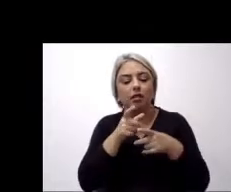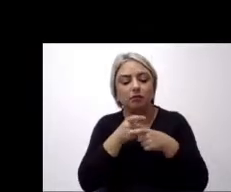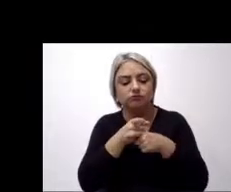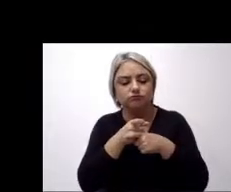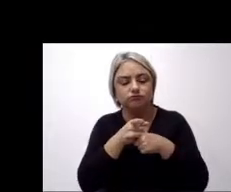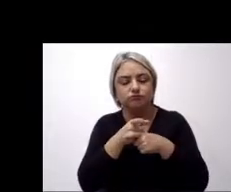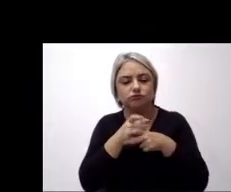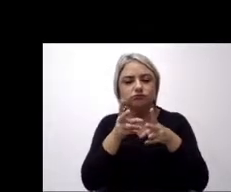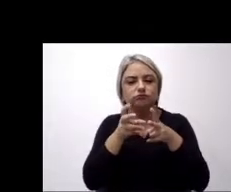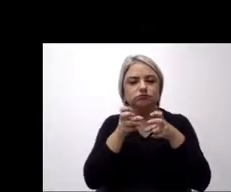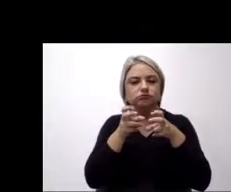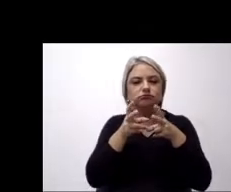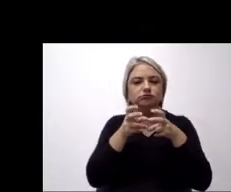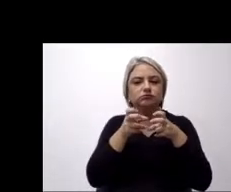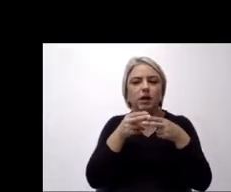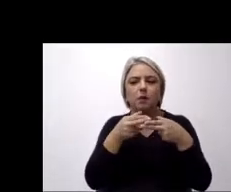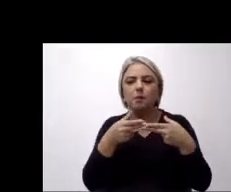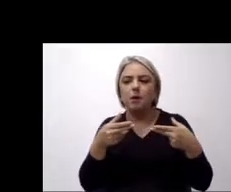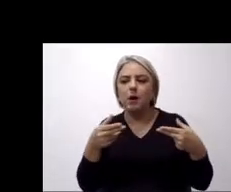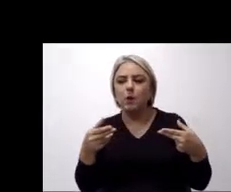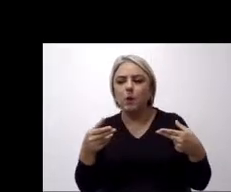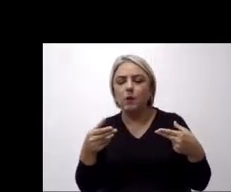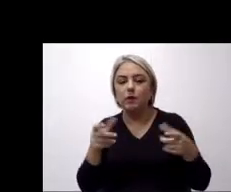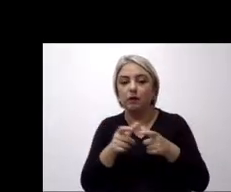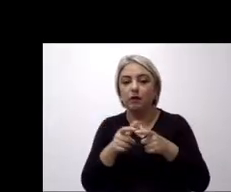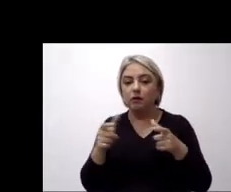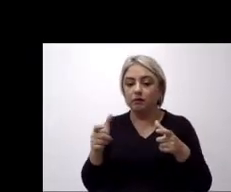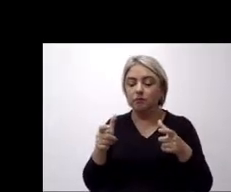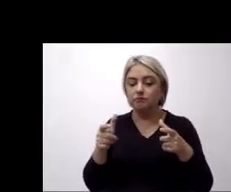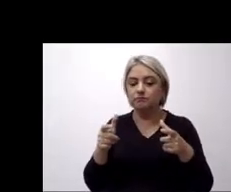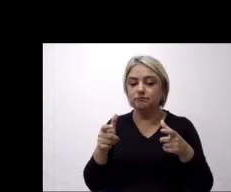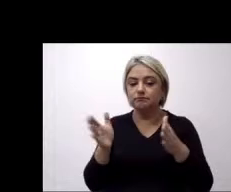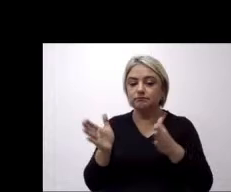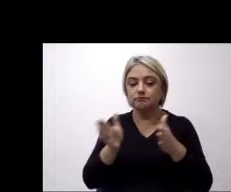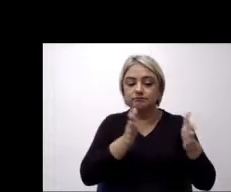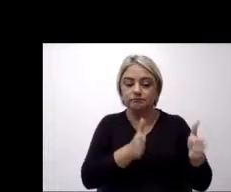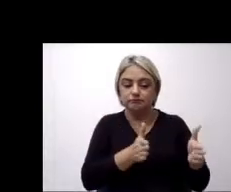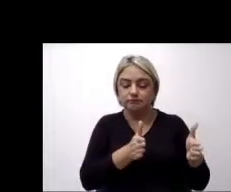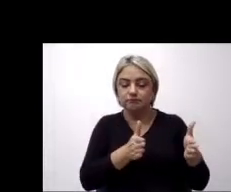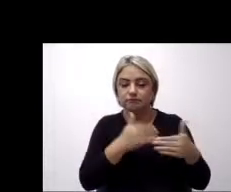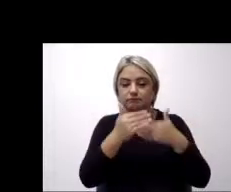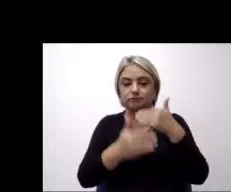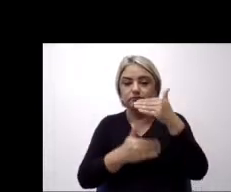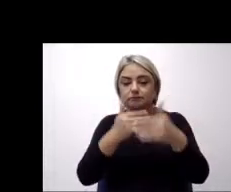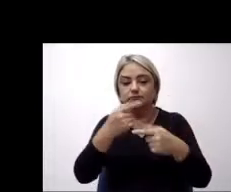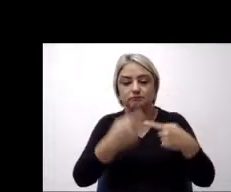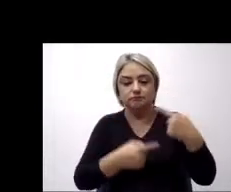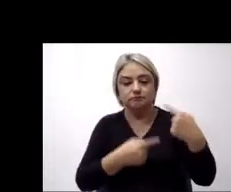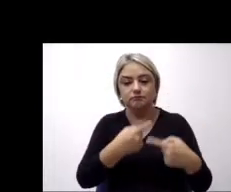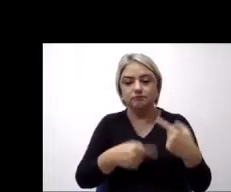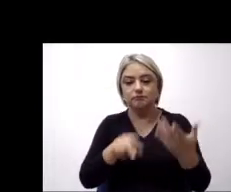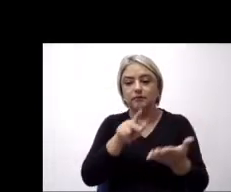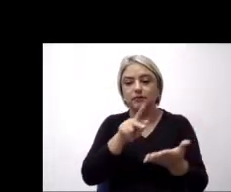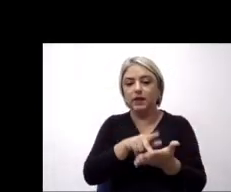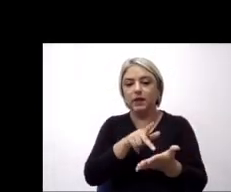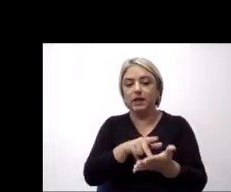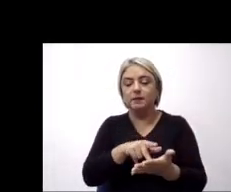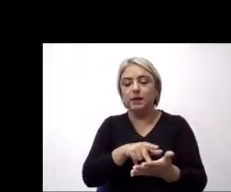that most of the policy process studies don't really take into account. How to observe really